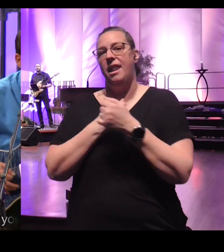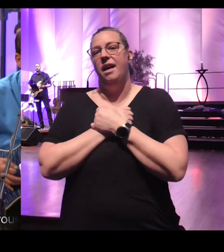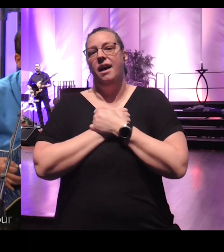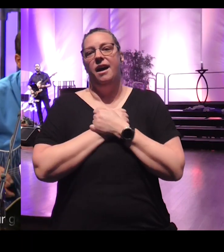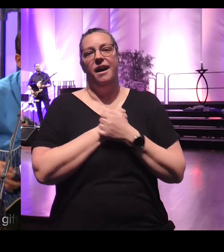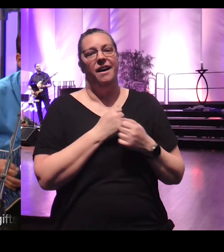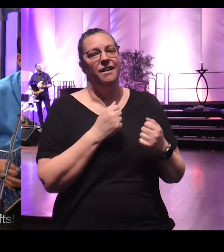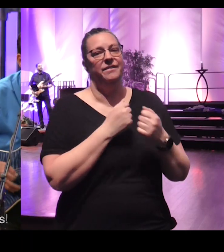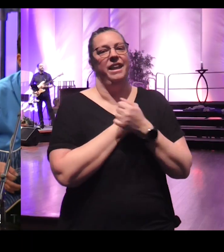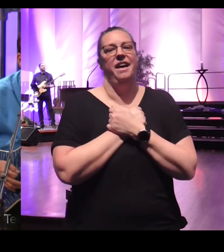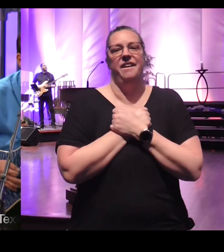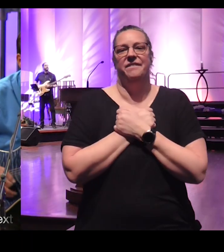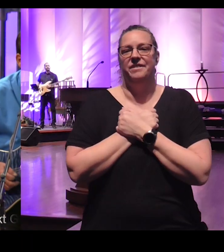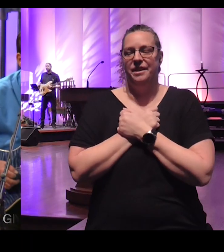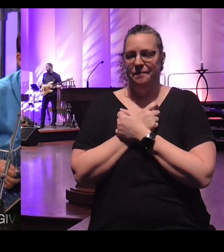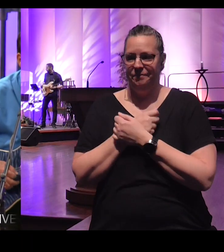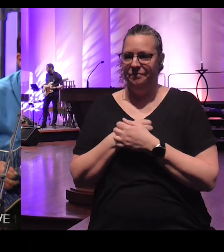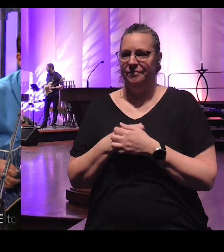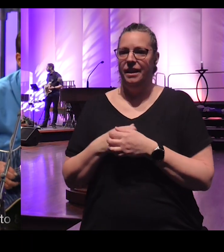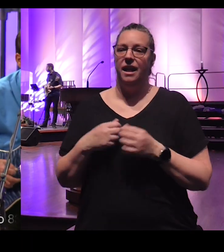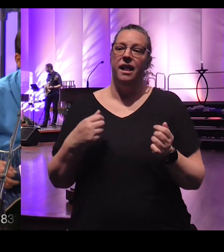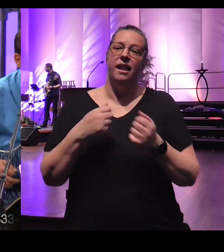Love, love, love.